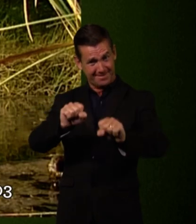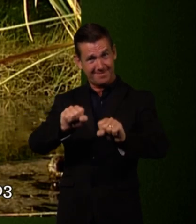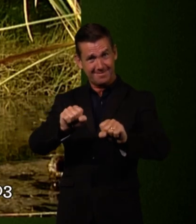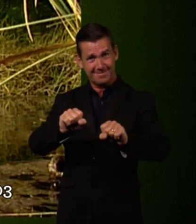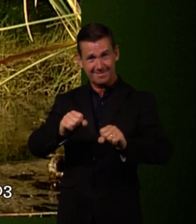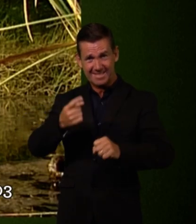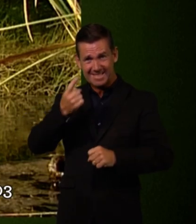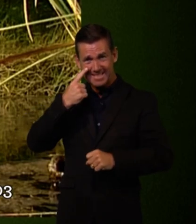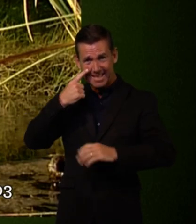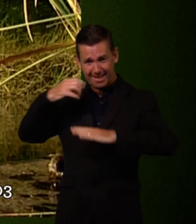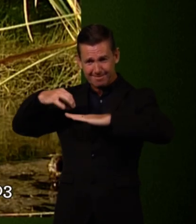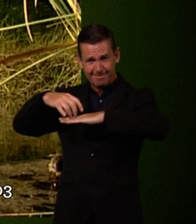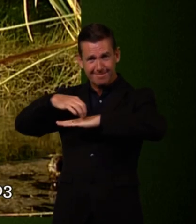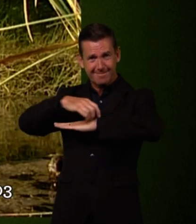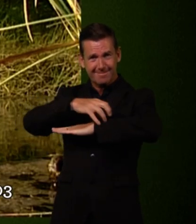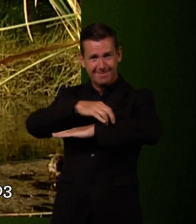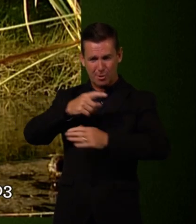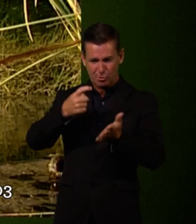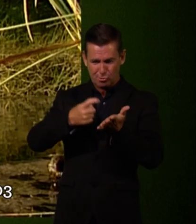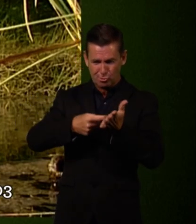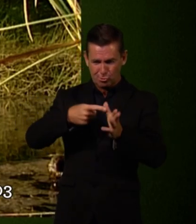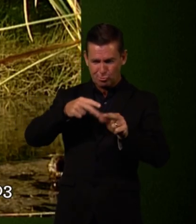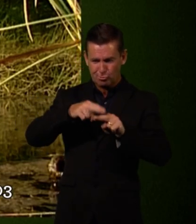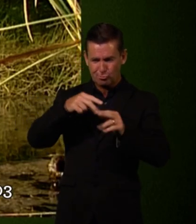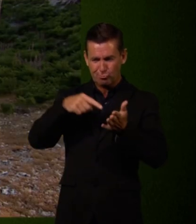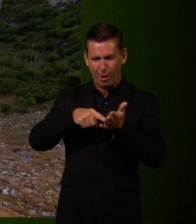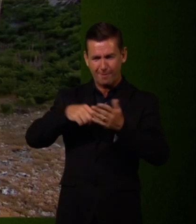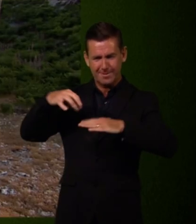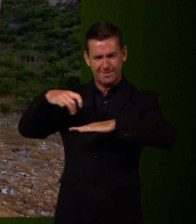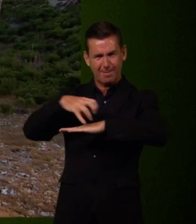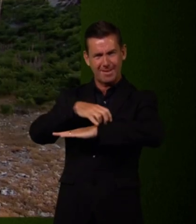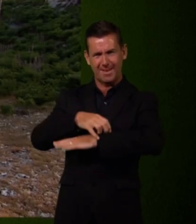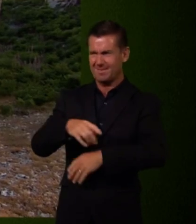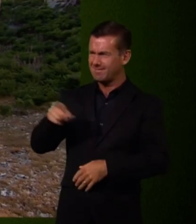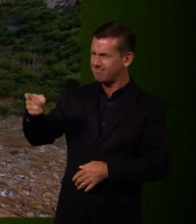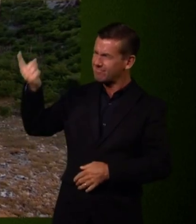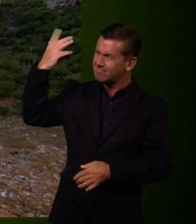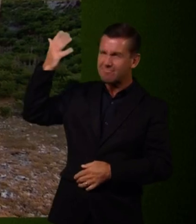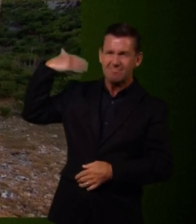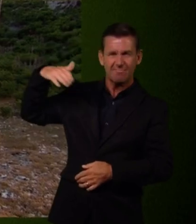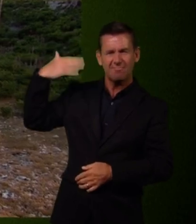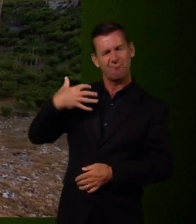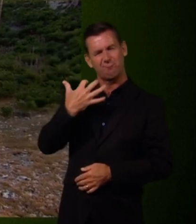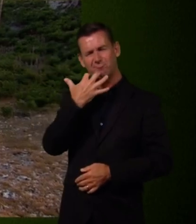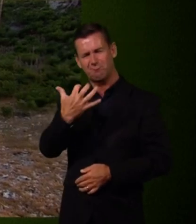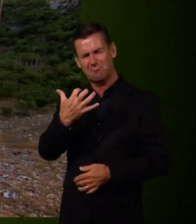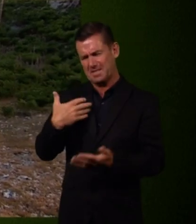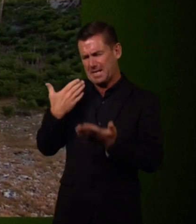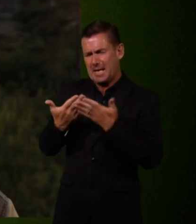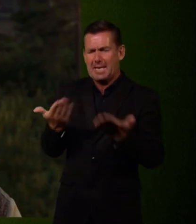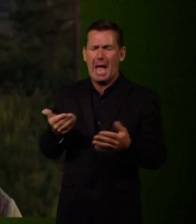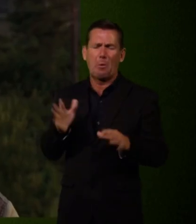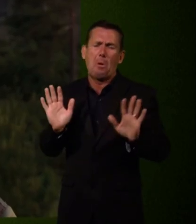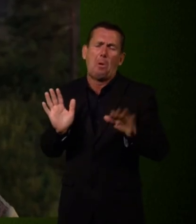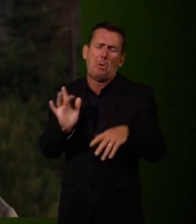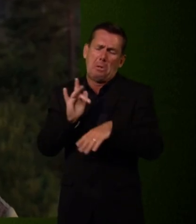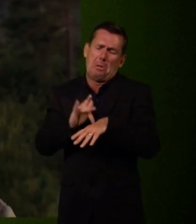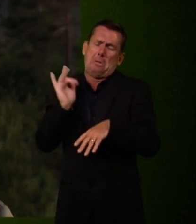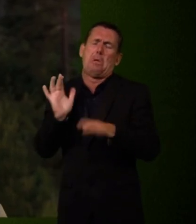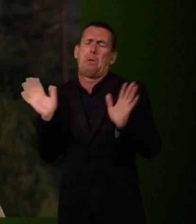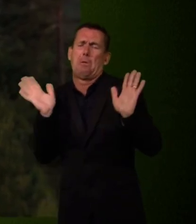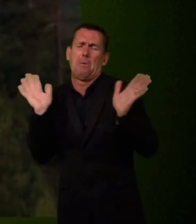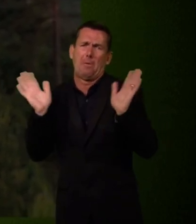that creature, the raft spider. Those were the days. That's when you weren't such a wuss, basically, when you actually got in the water. Well, it wasn't only that. Can I just say, I did